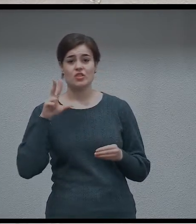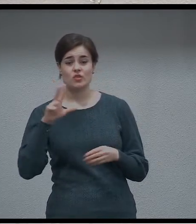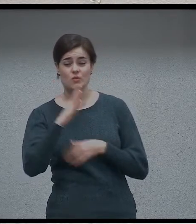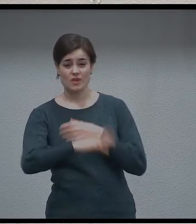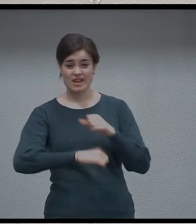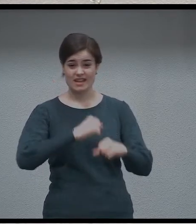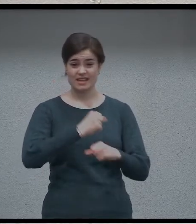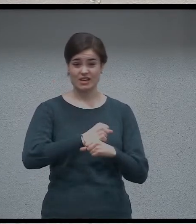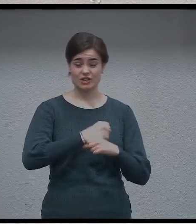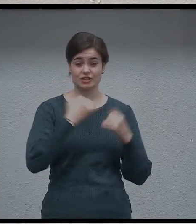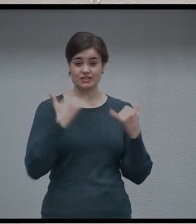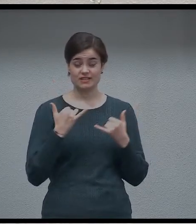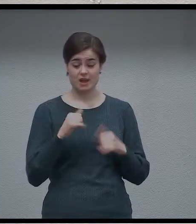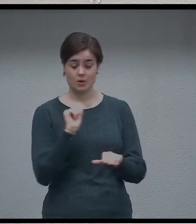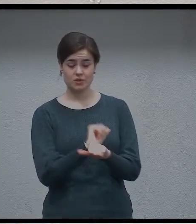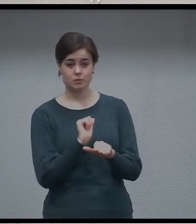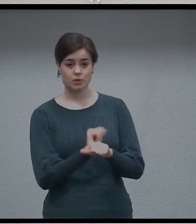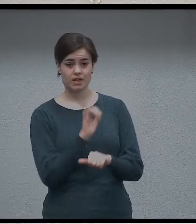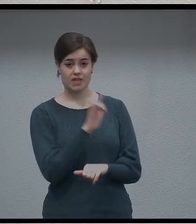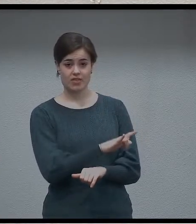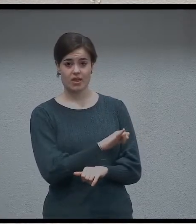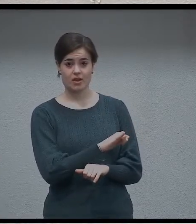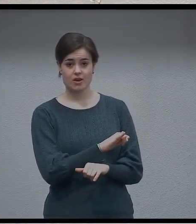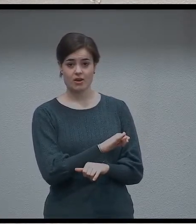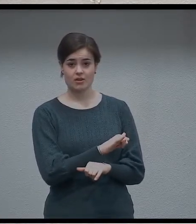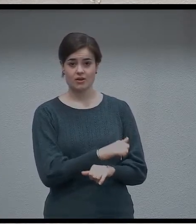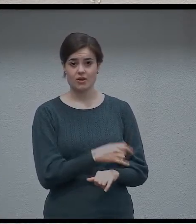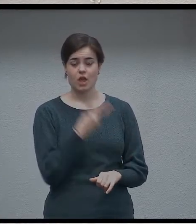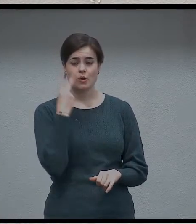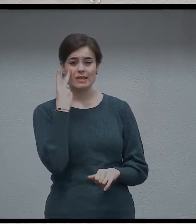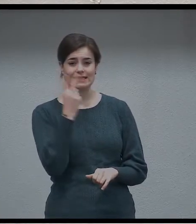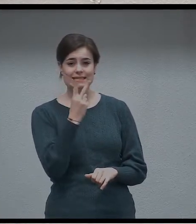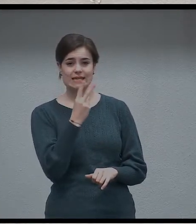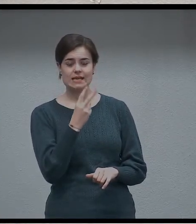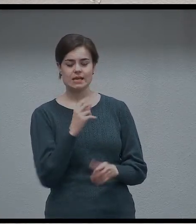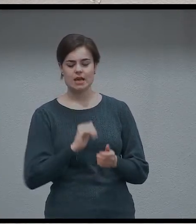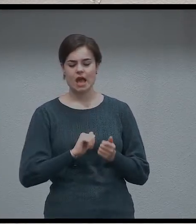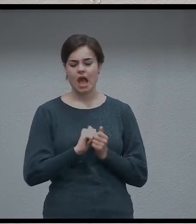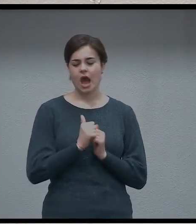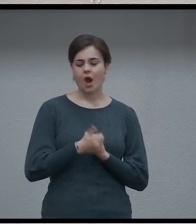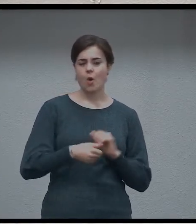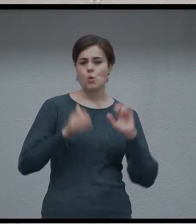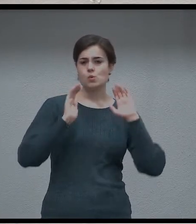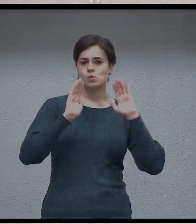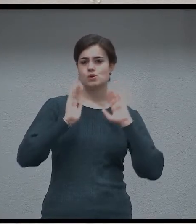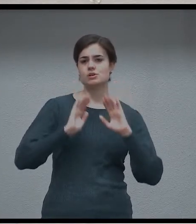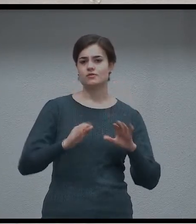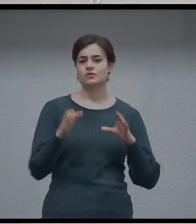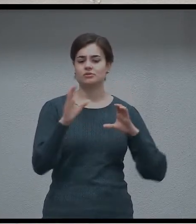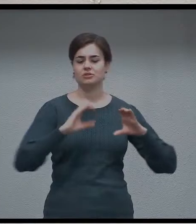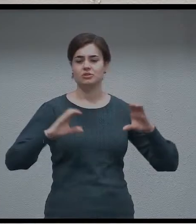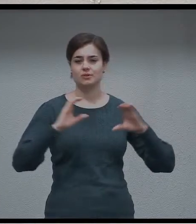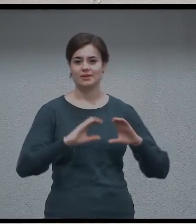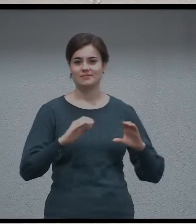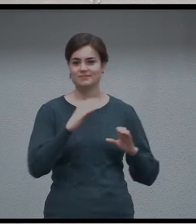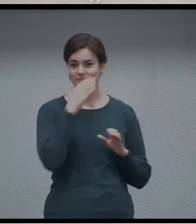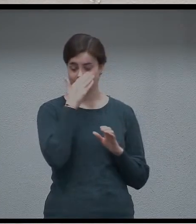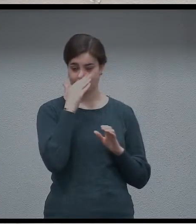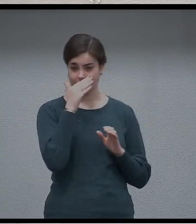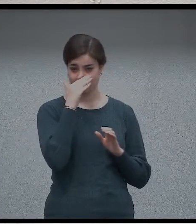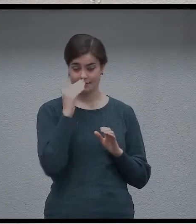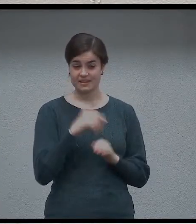that's a testament right there to how well Pepe is doing. So you'll get to see Pepe. For some reason, he's unshaven